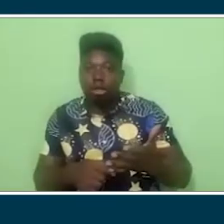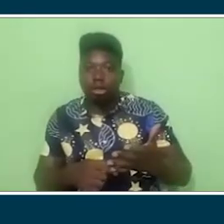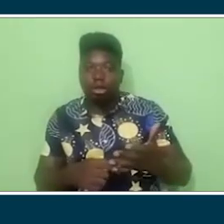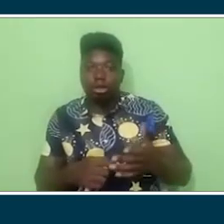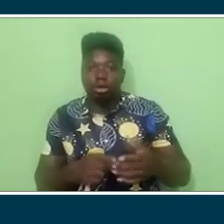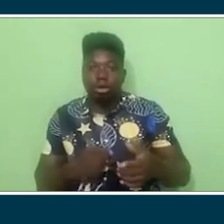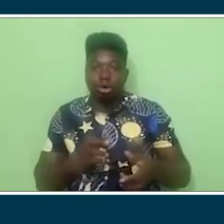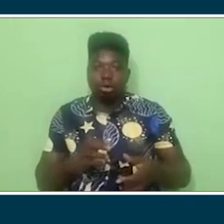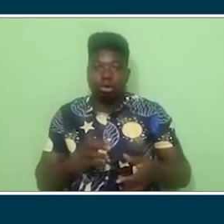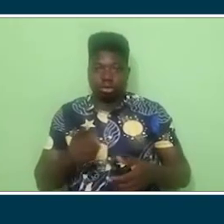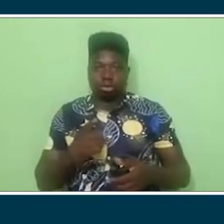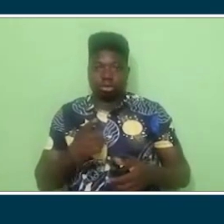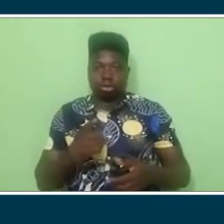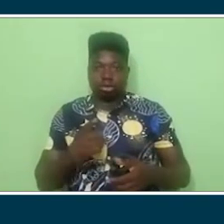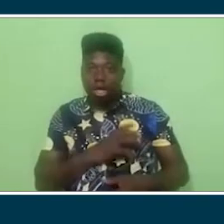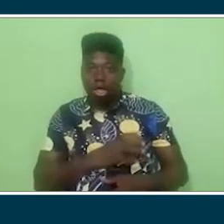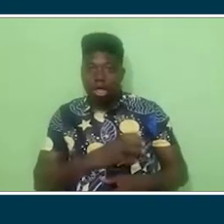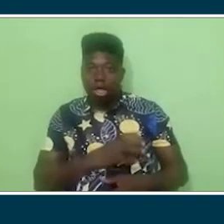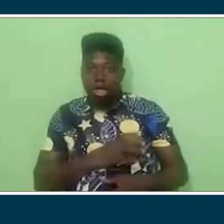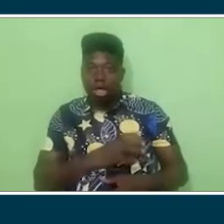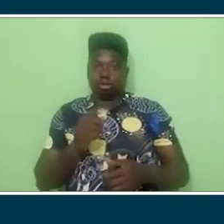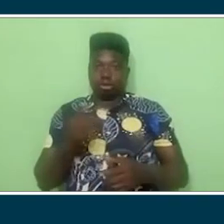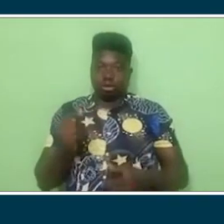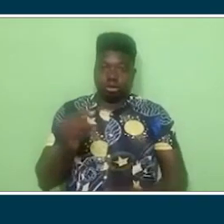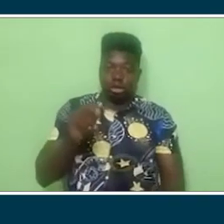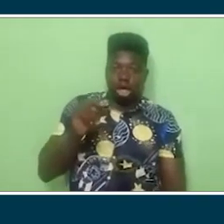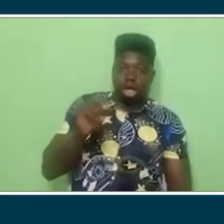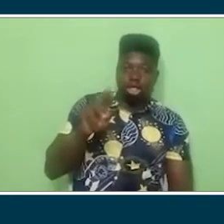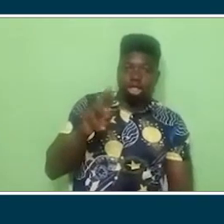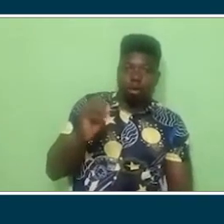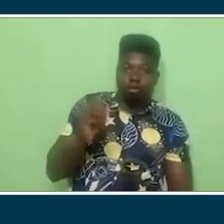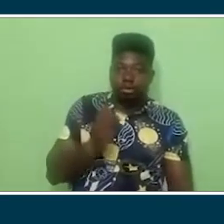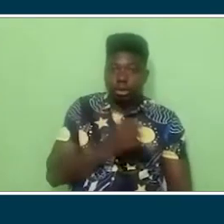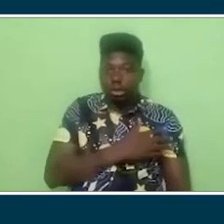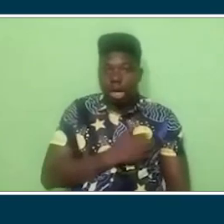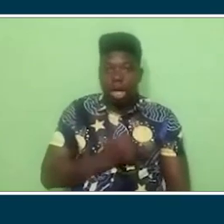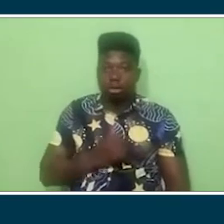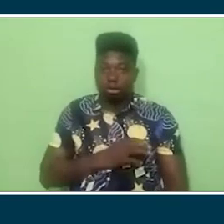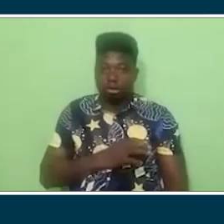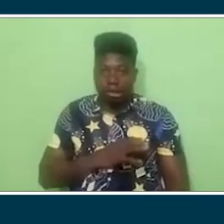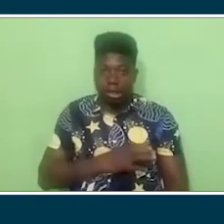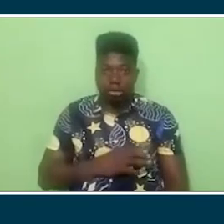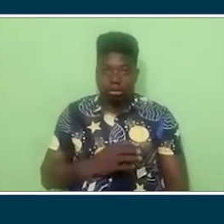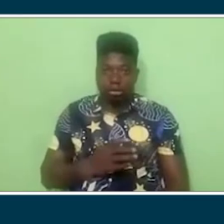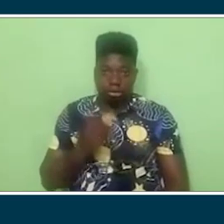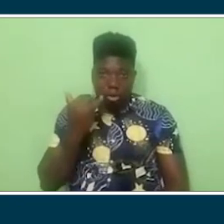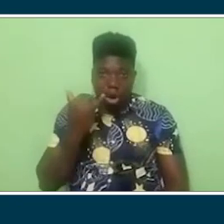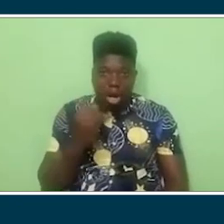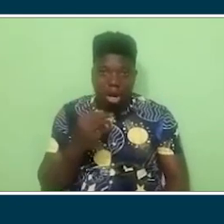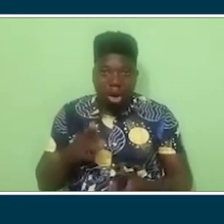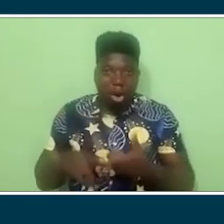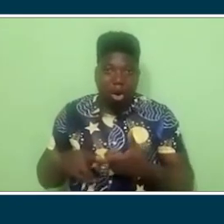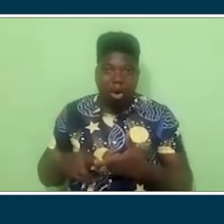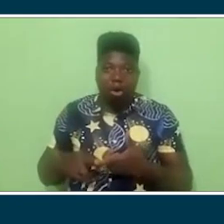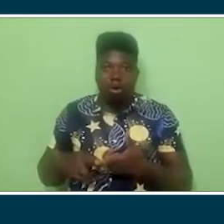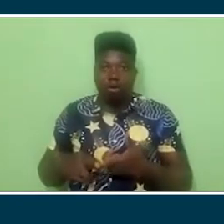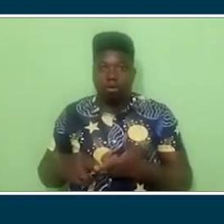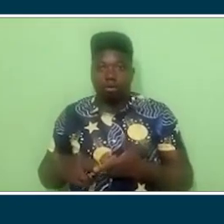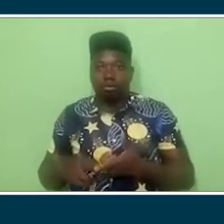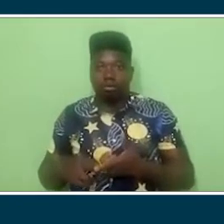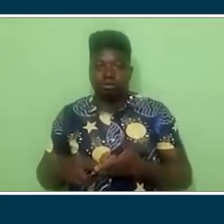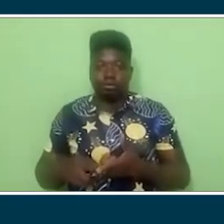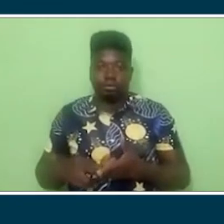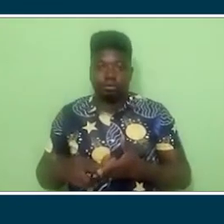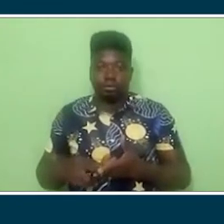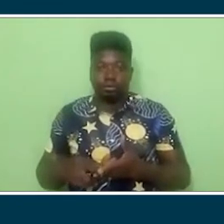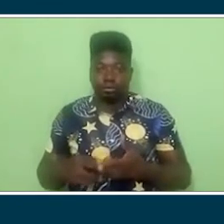you choose? Why or why not? Yes, yes. Nicole, somebody is on the call today. Somebody's in the